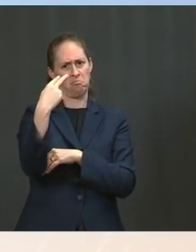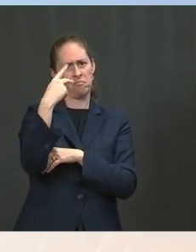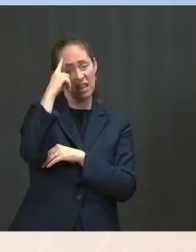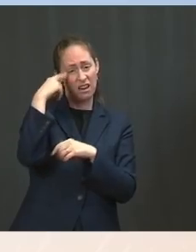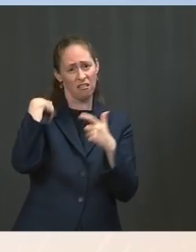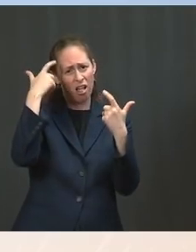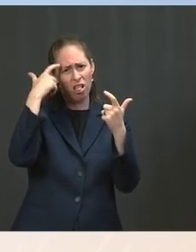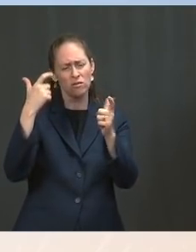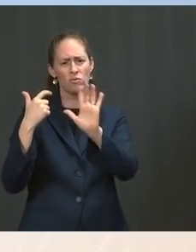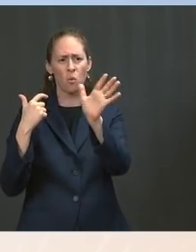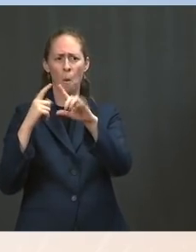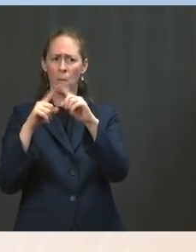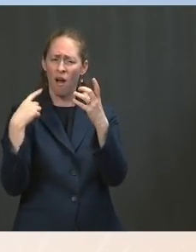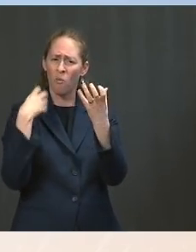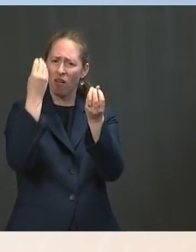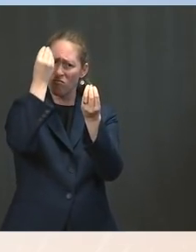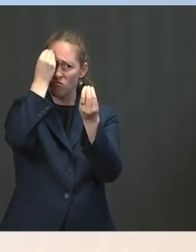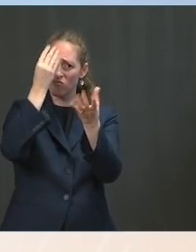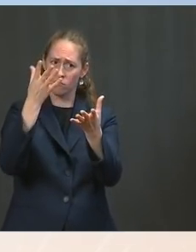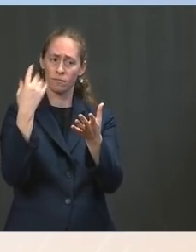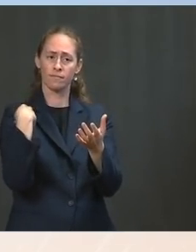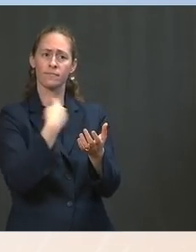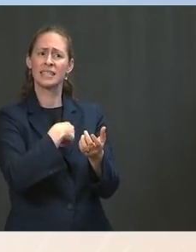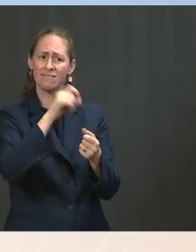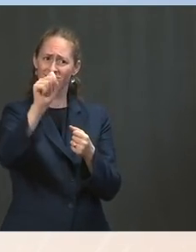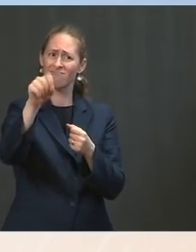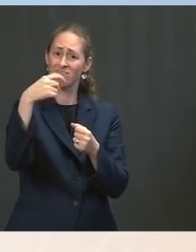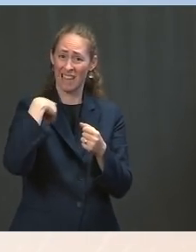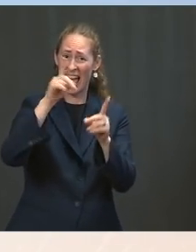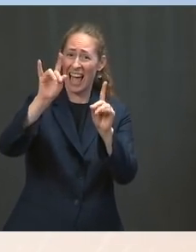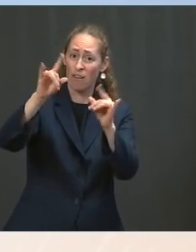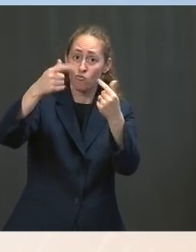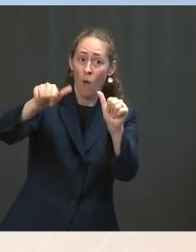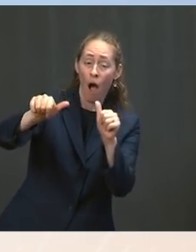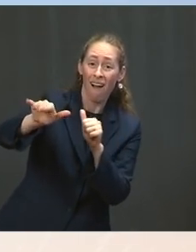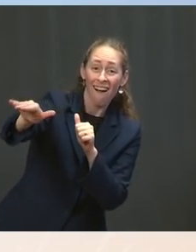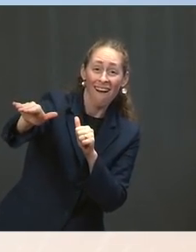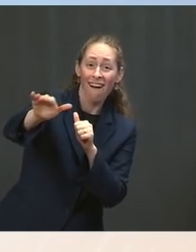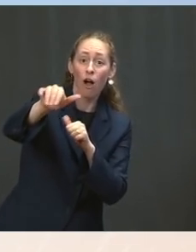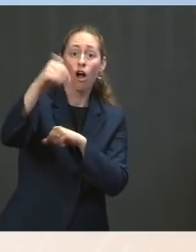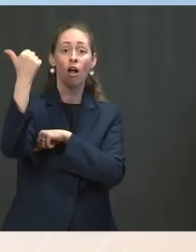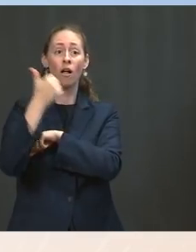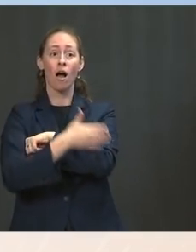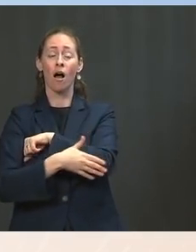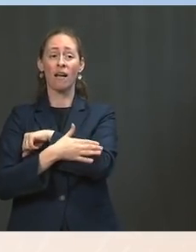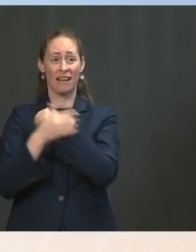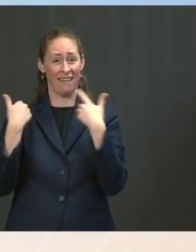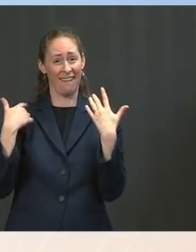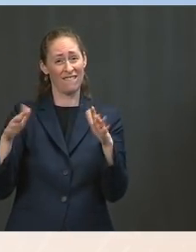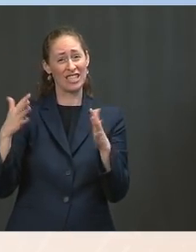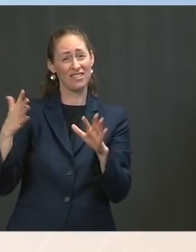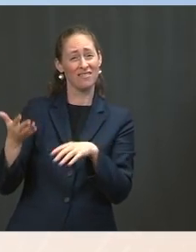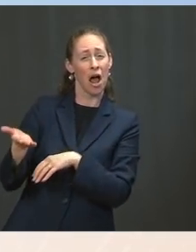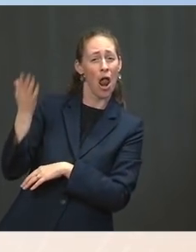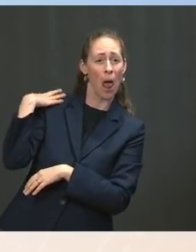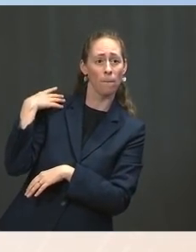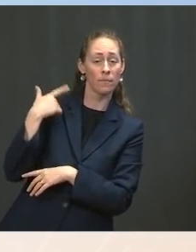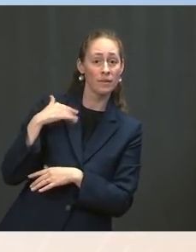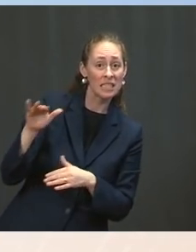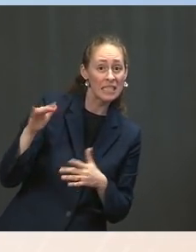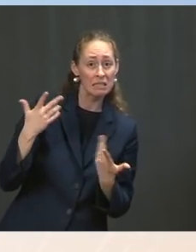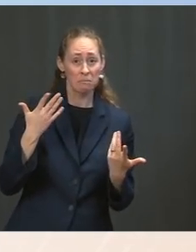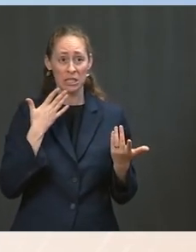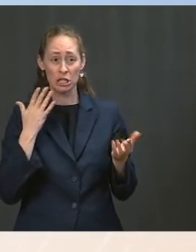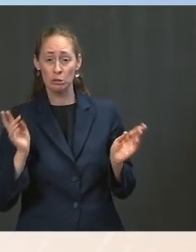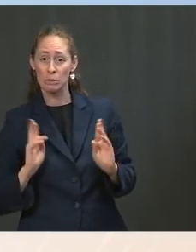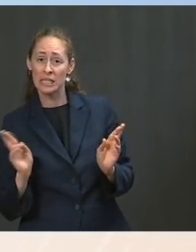add countries and try to add capacity in places. We did spend months negotiating transit centers to set up as part of our